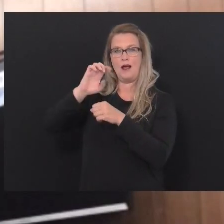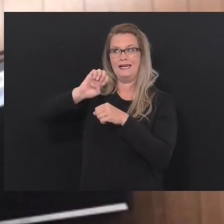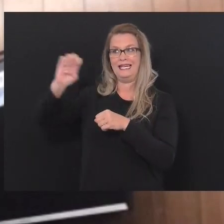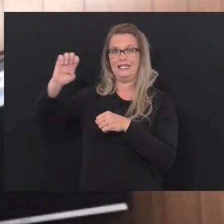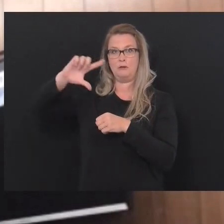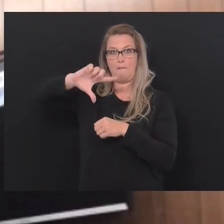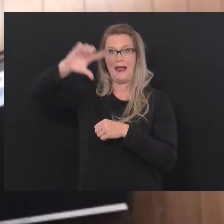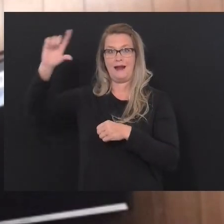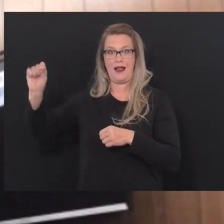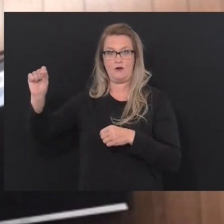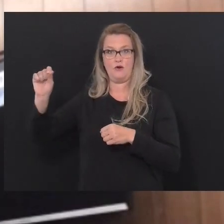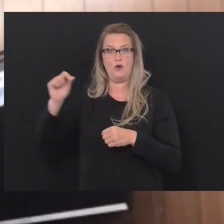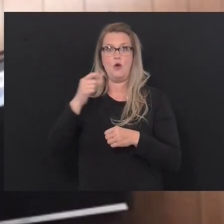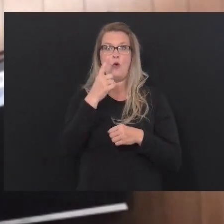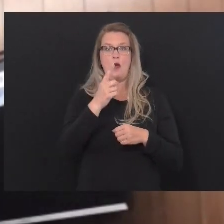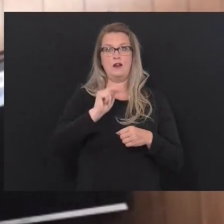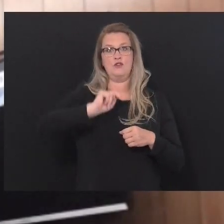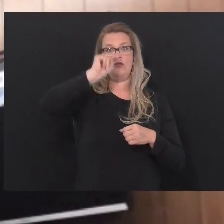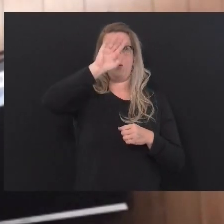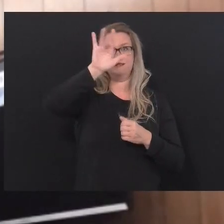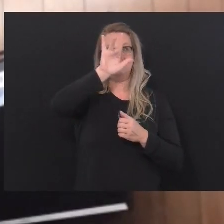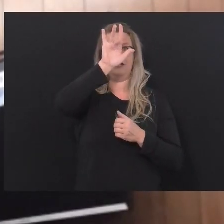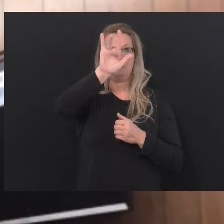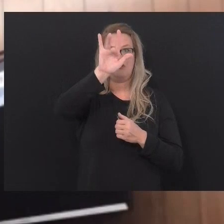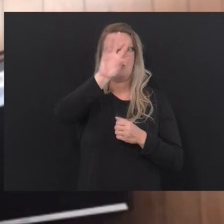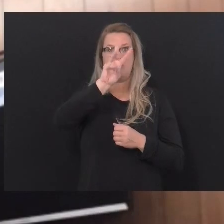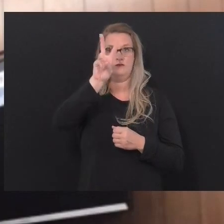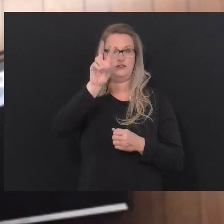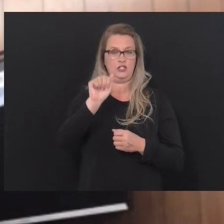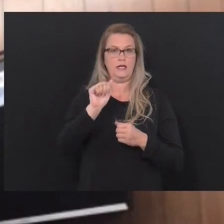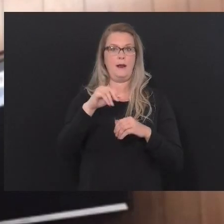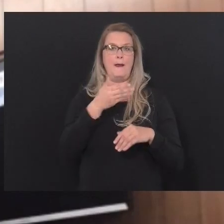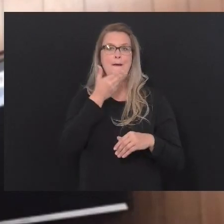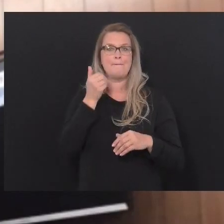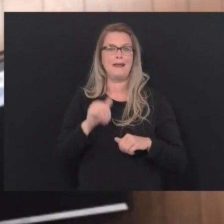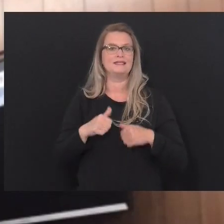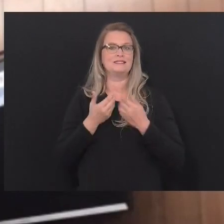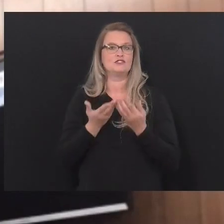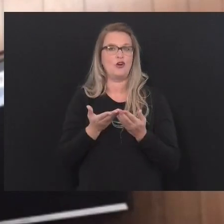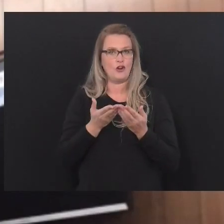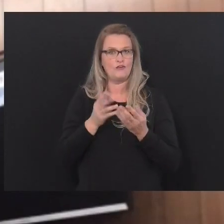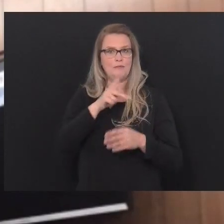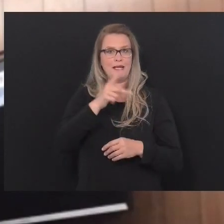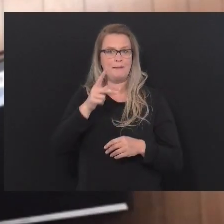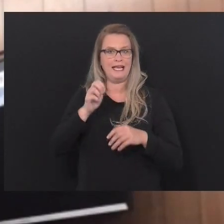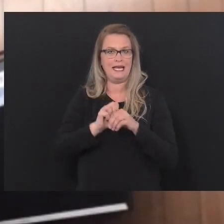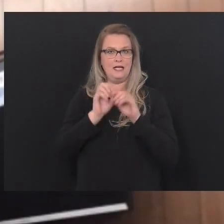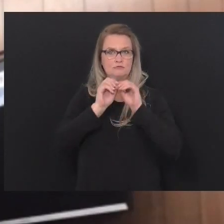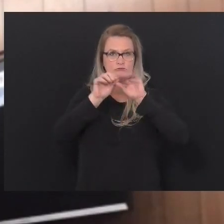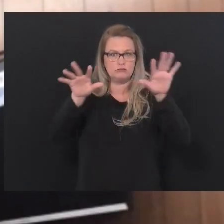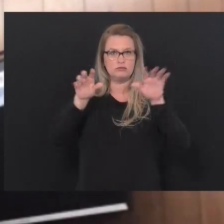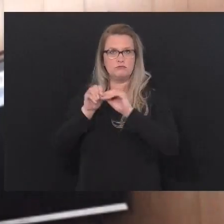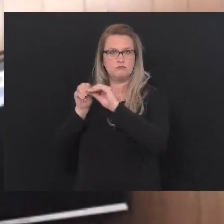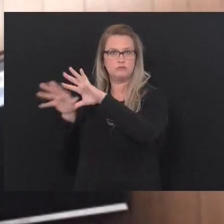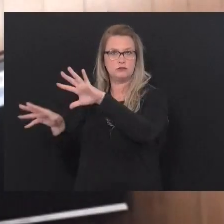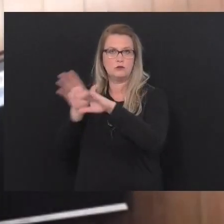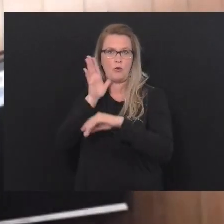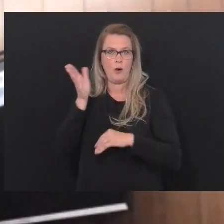Panhandle and one in North Central West Virginia, to better serve PPE distribution, particularly when we hit our peak